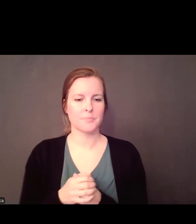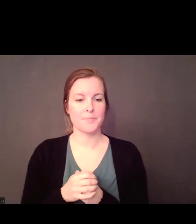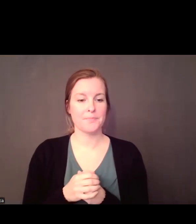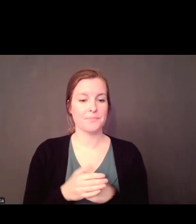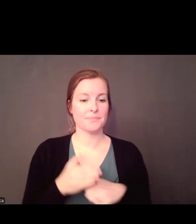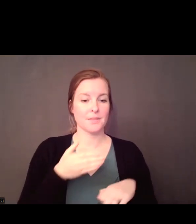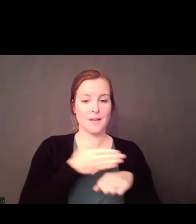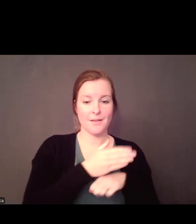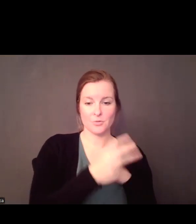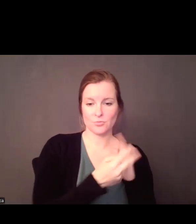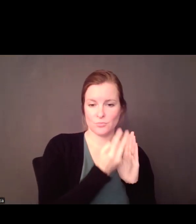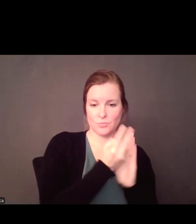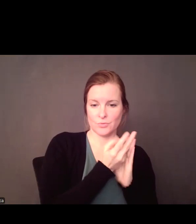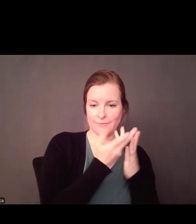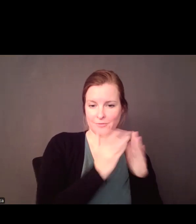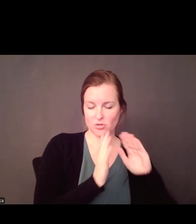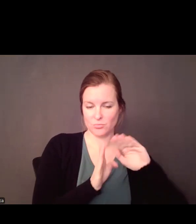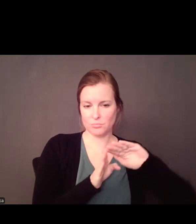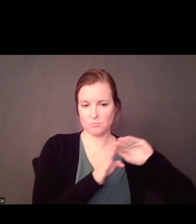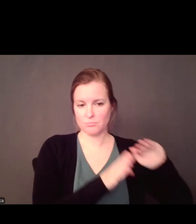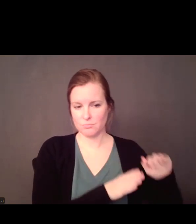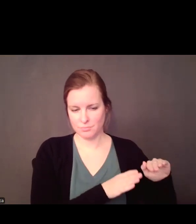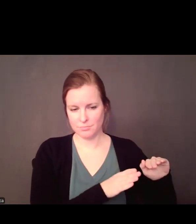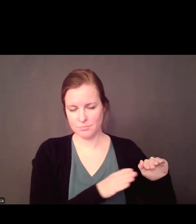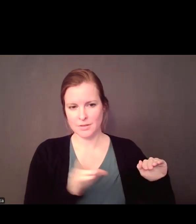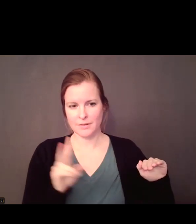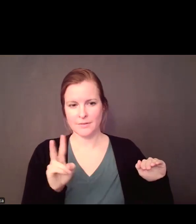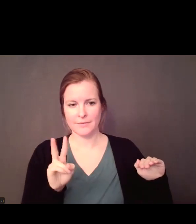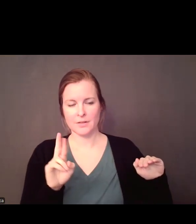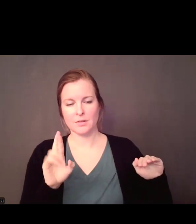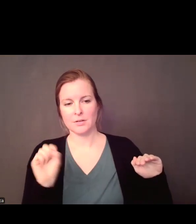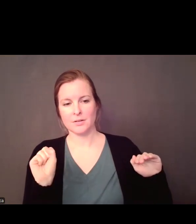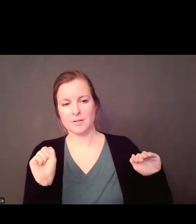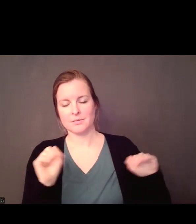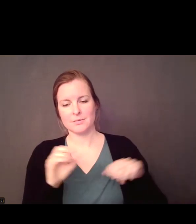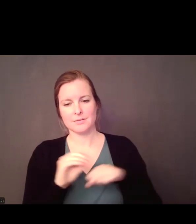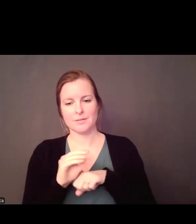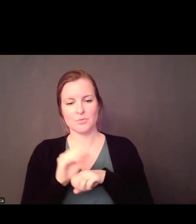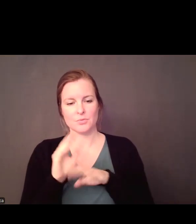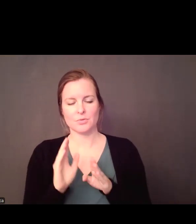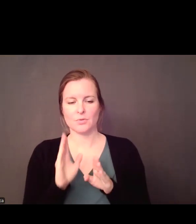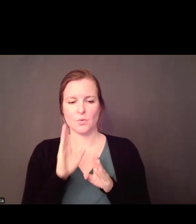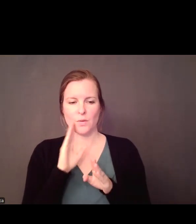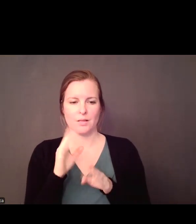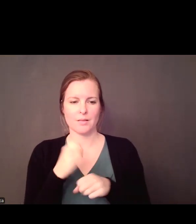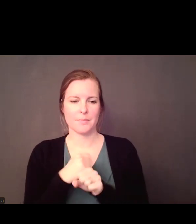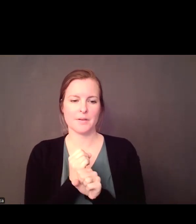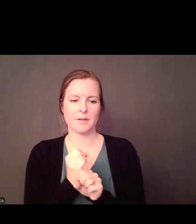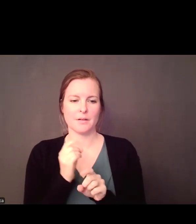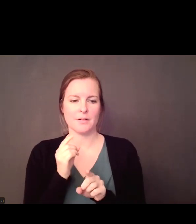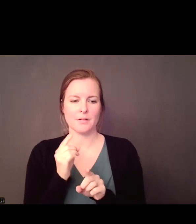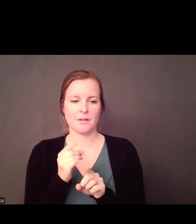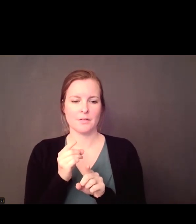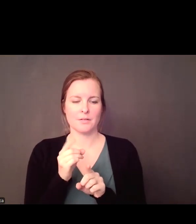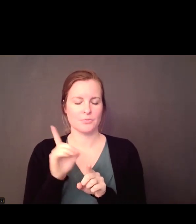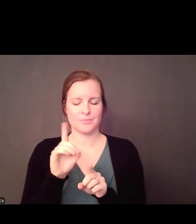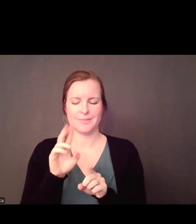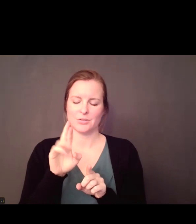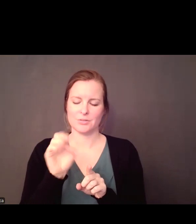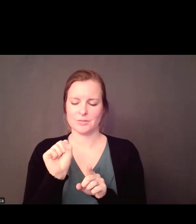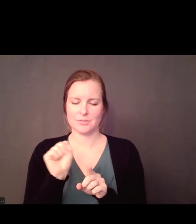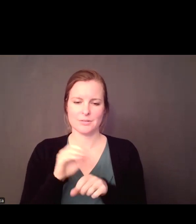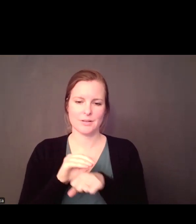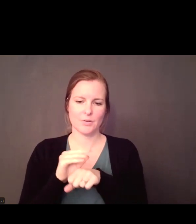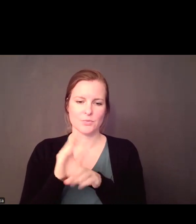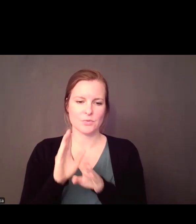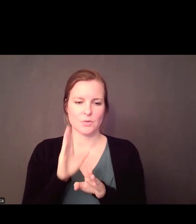After the 2 hours, the DRS counselor will be able to create an authorization up to 10 hours. That's going to be for